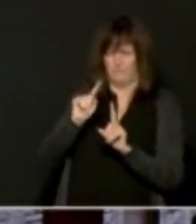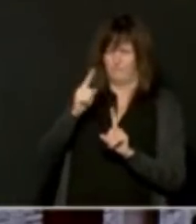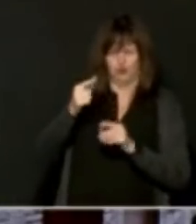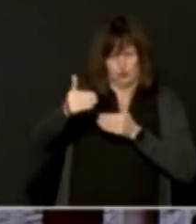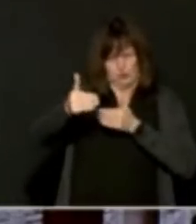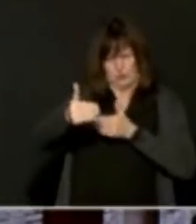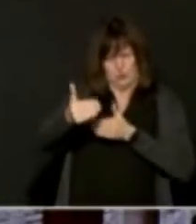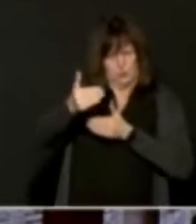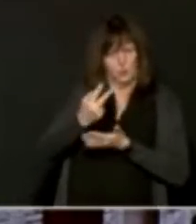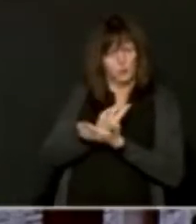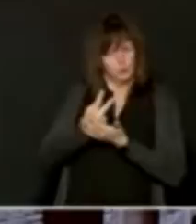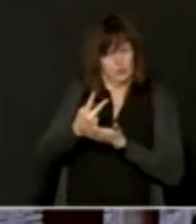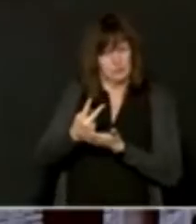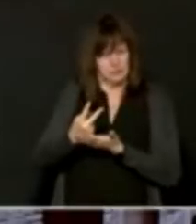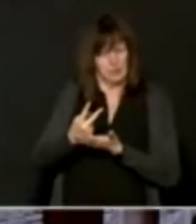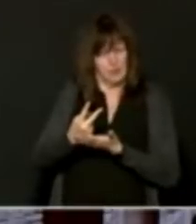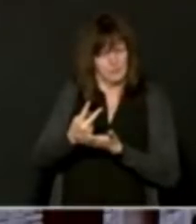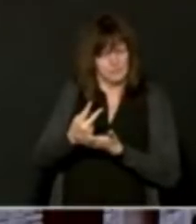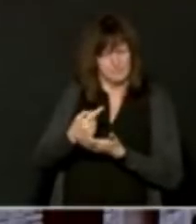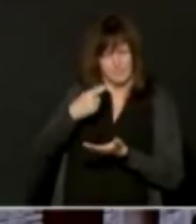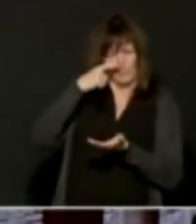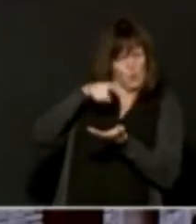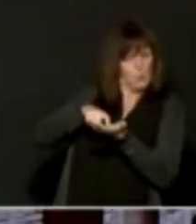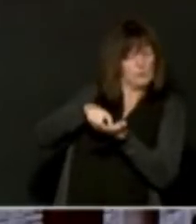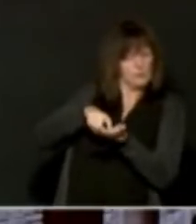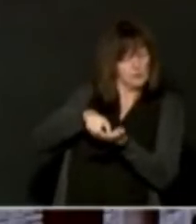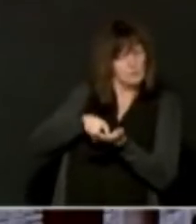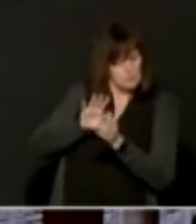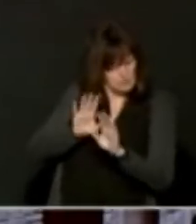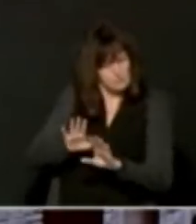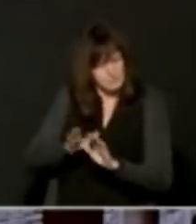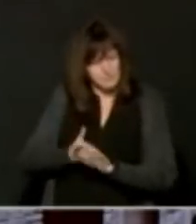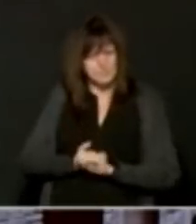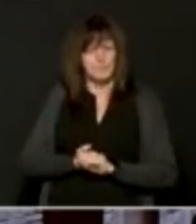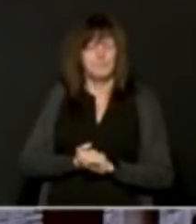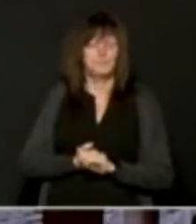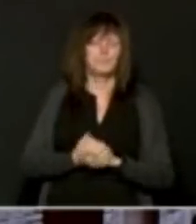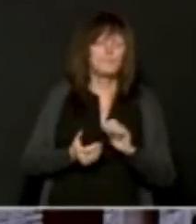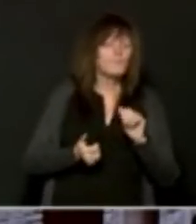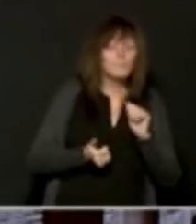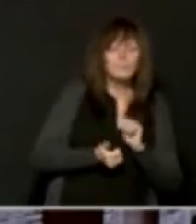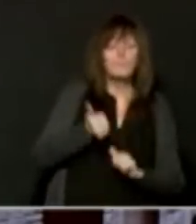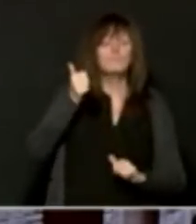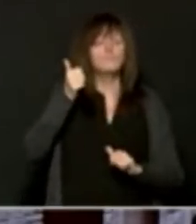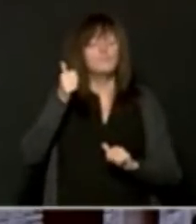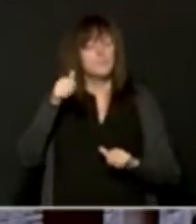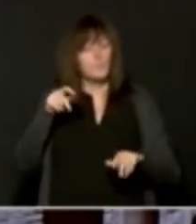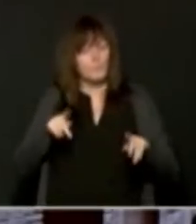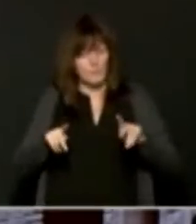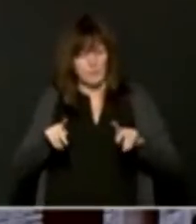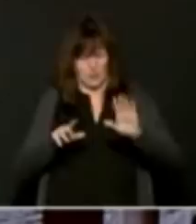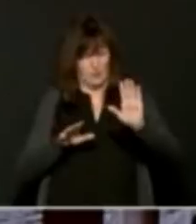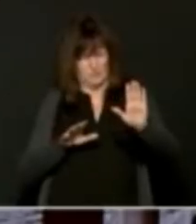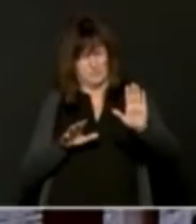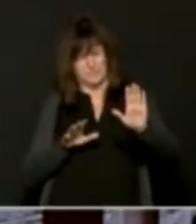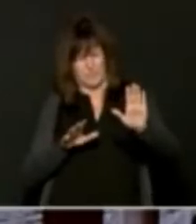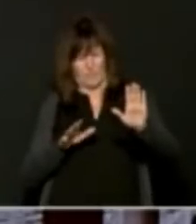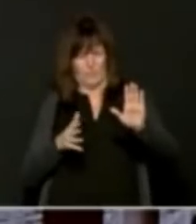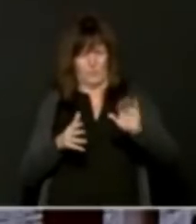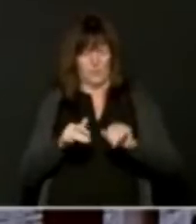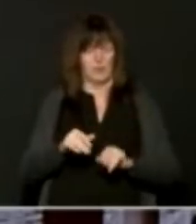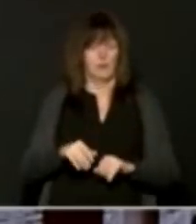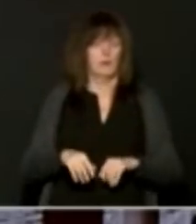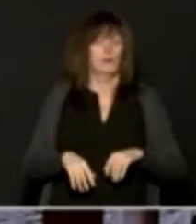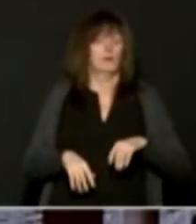a significant number of people so within the 14 days after the first dose, that's where the majority of infections